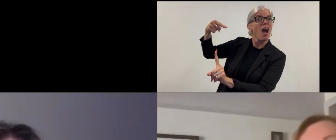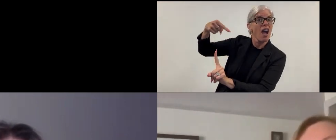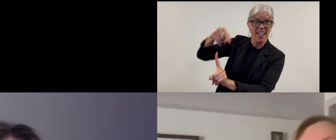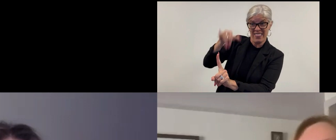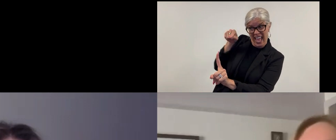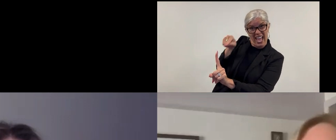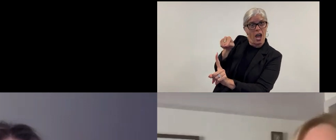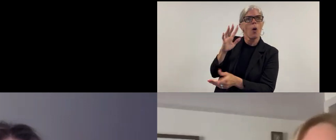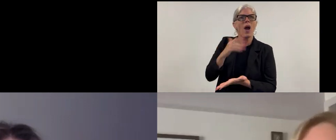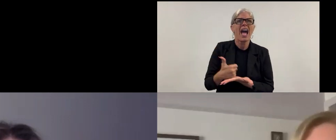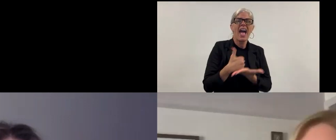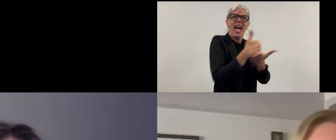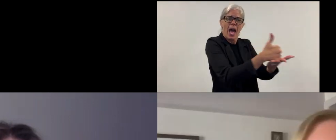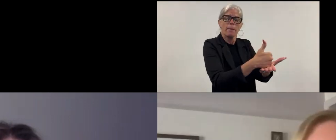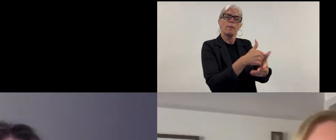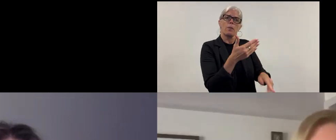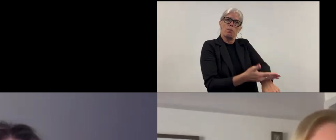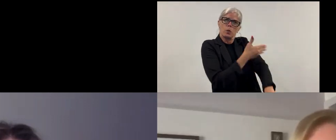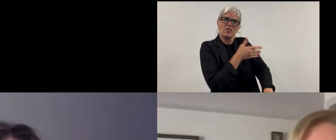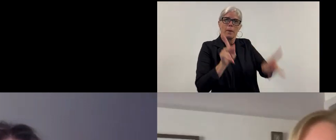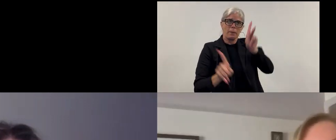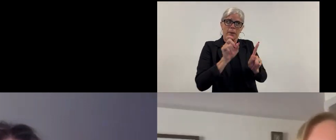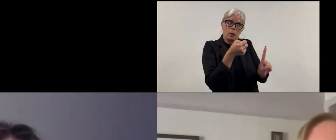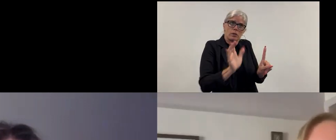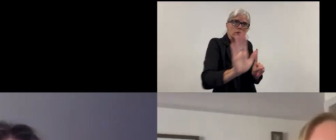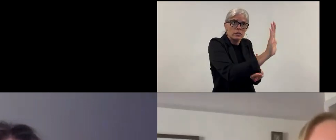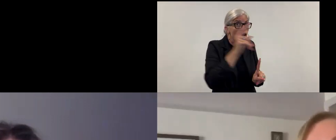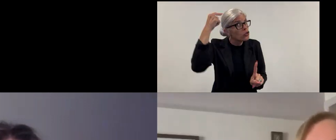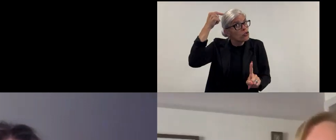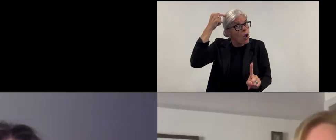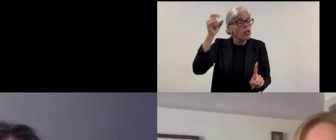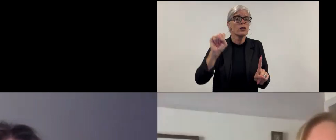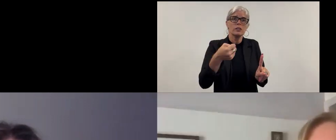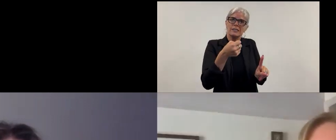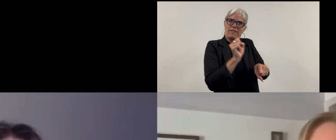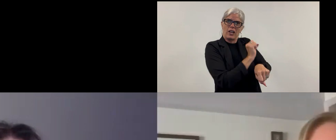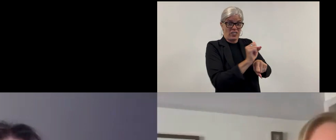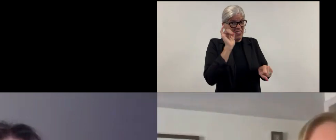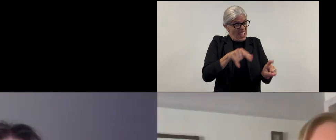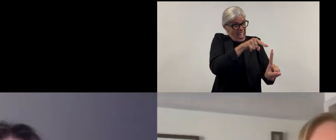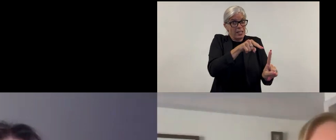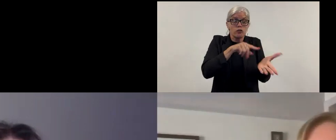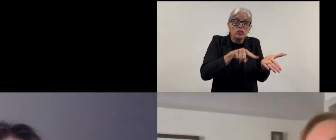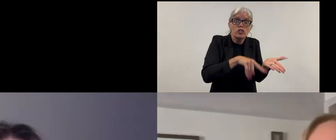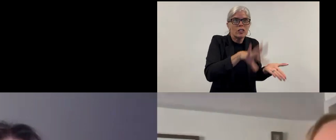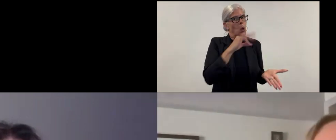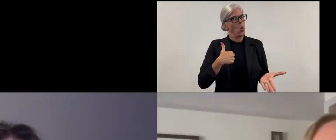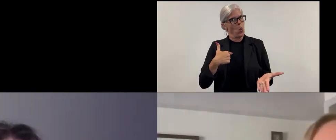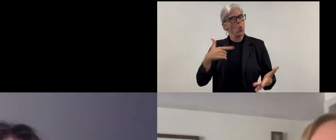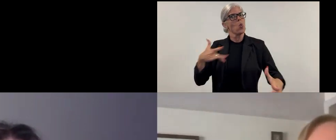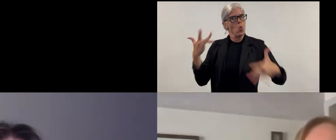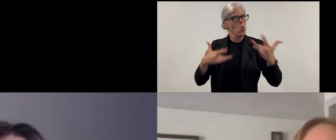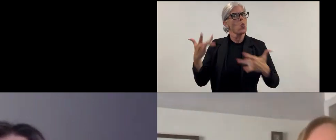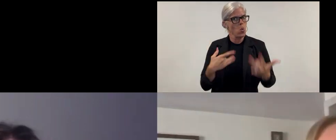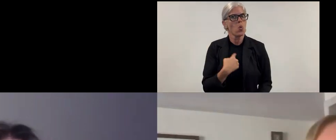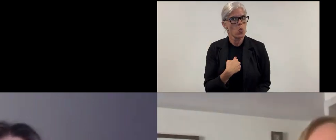mentioned are creating improvement in neurologic function now. So that's very